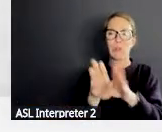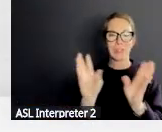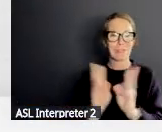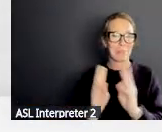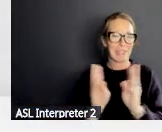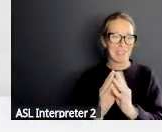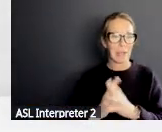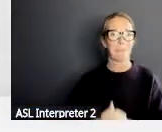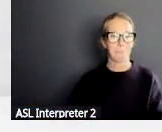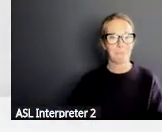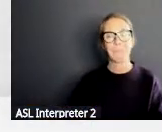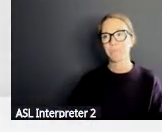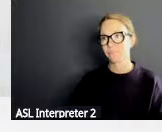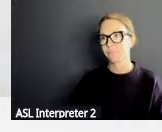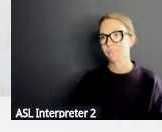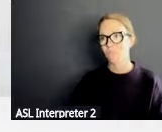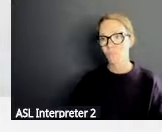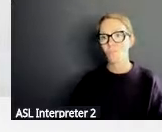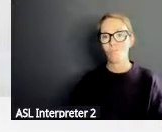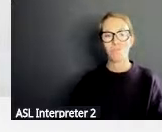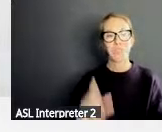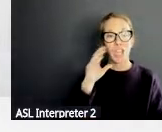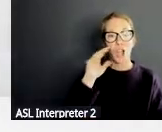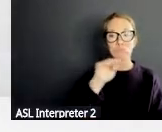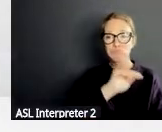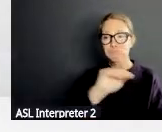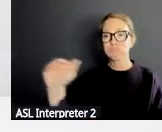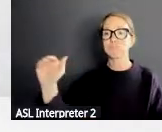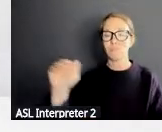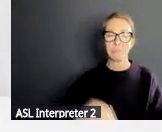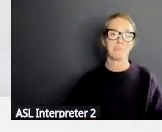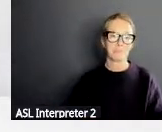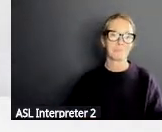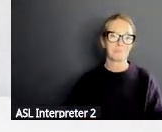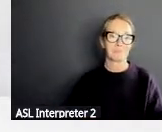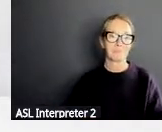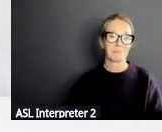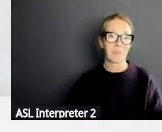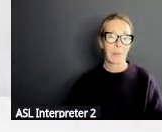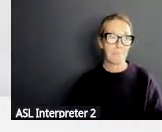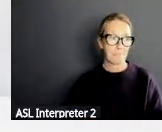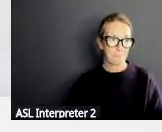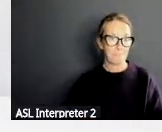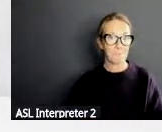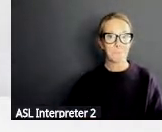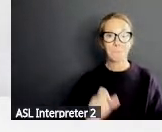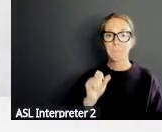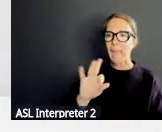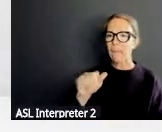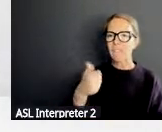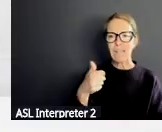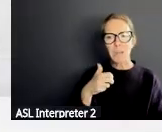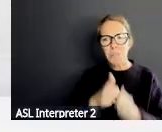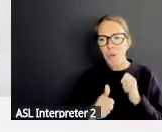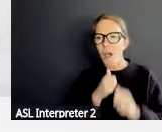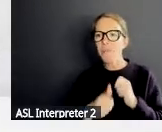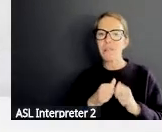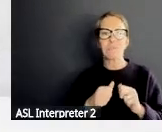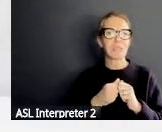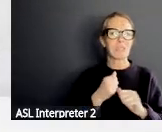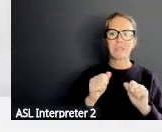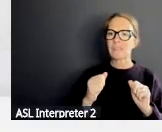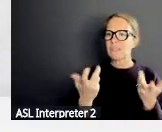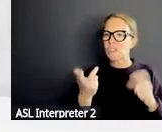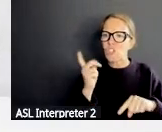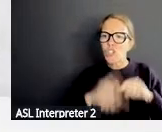meeting. As a reminder, if you had any difficulties providing your testimony today